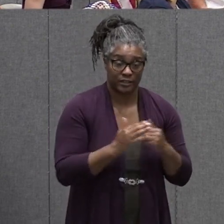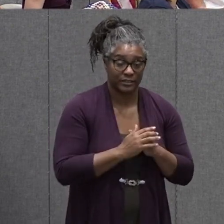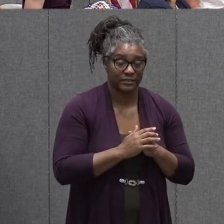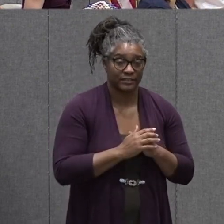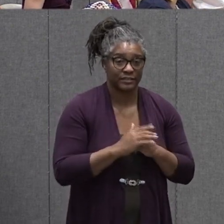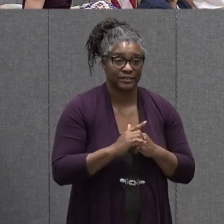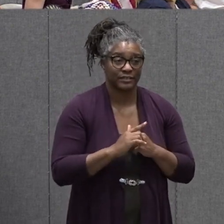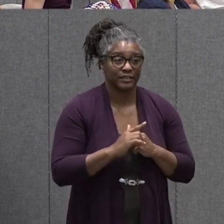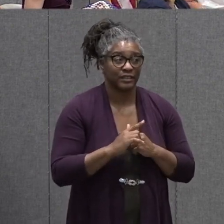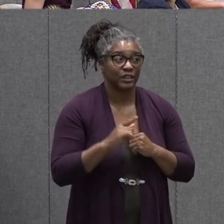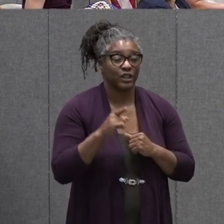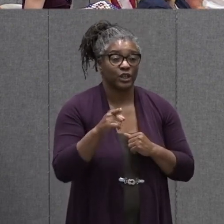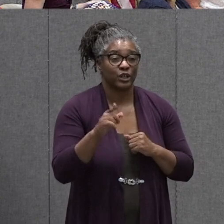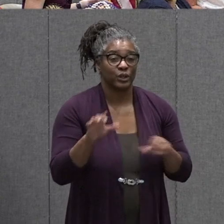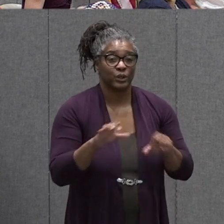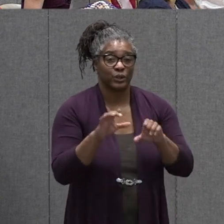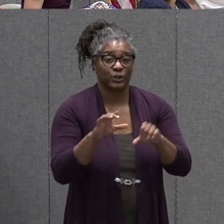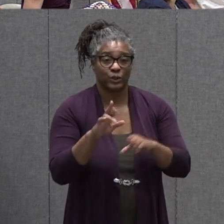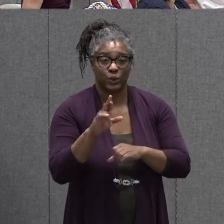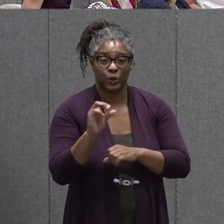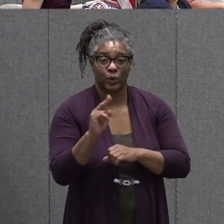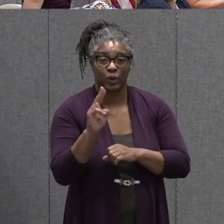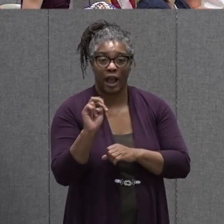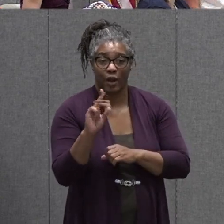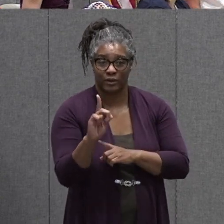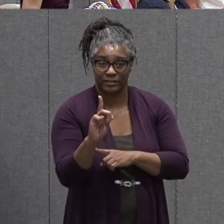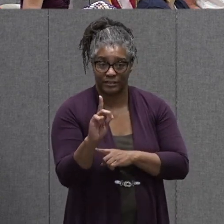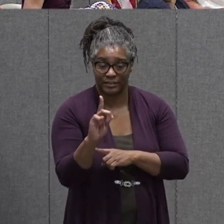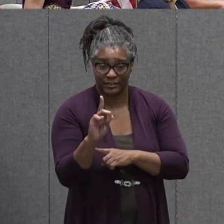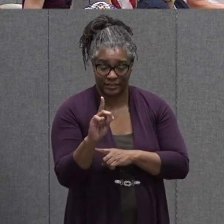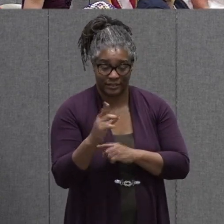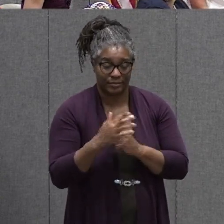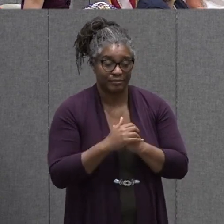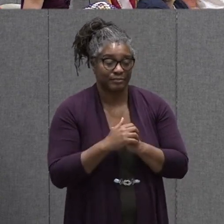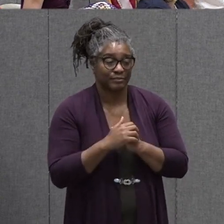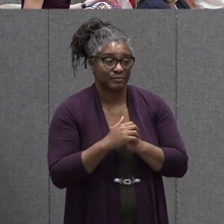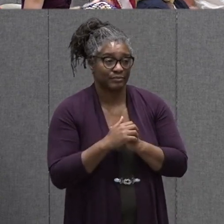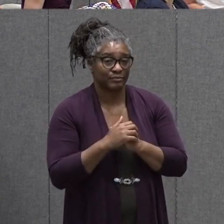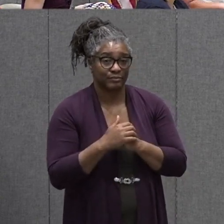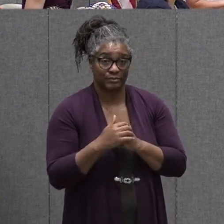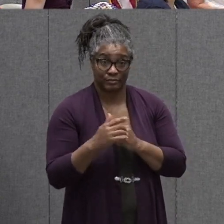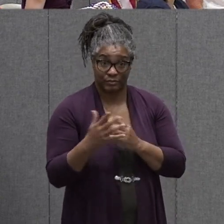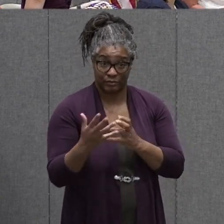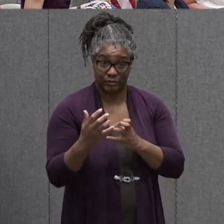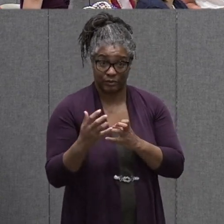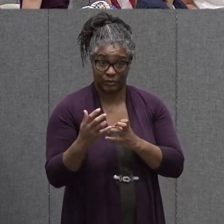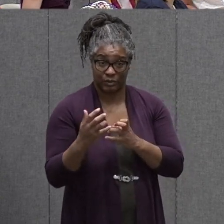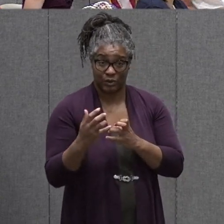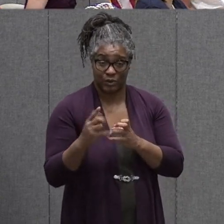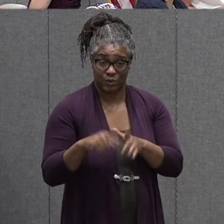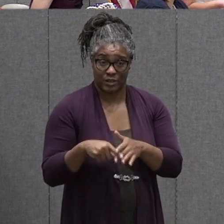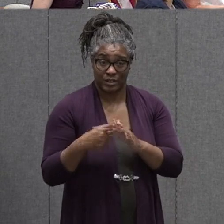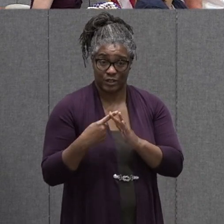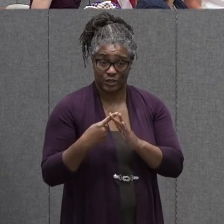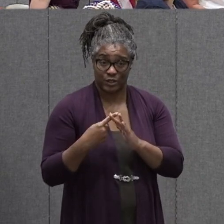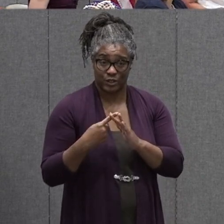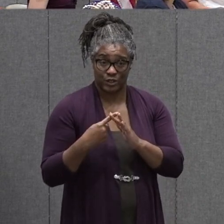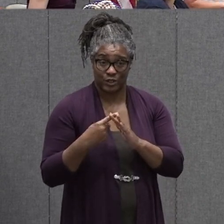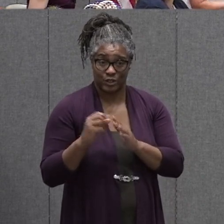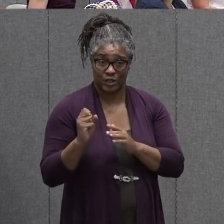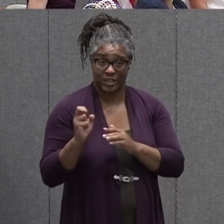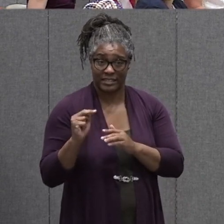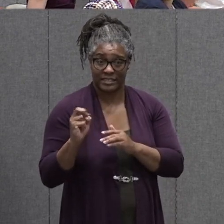guys are going to do the round, okay? So, okay? All right. Do you want to start it, Senor Jose, actually? Okay.